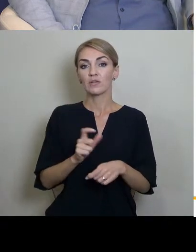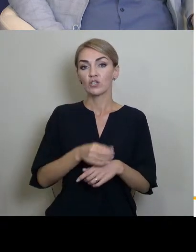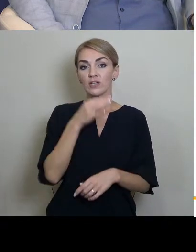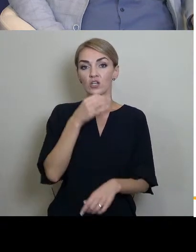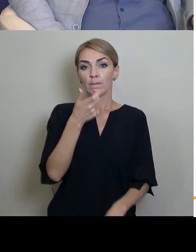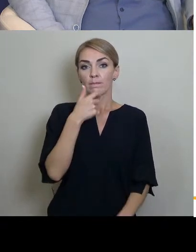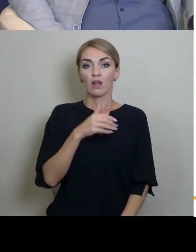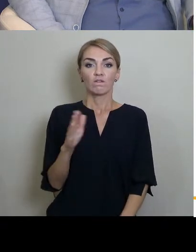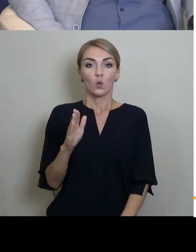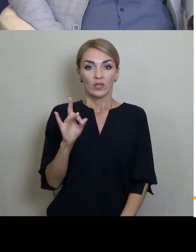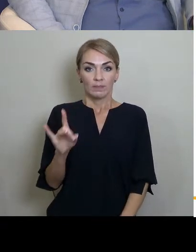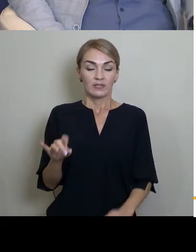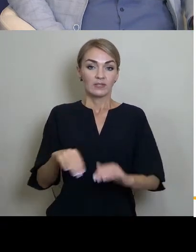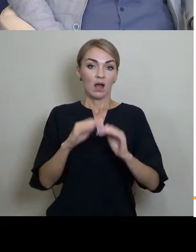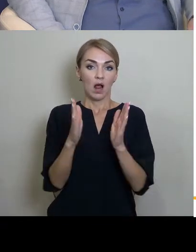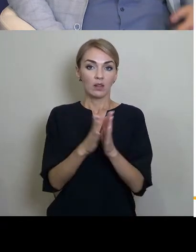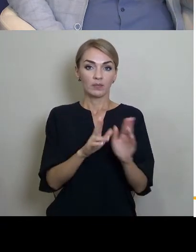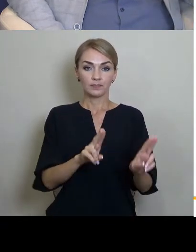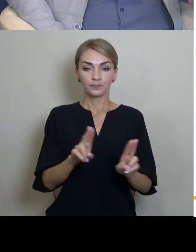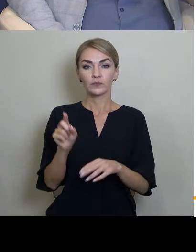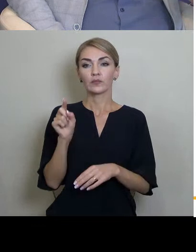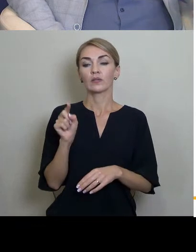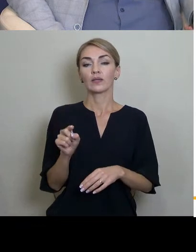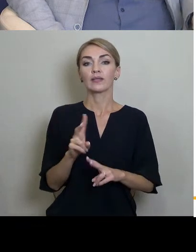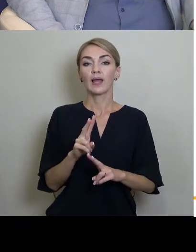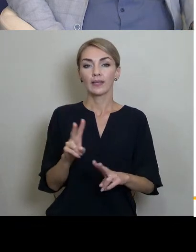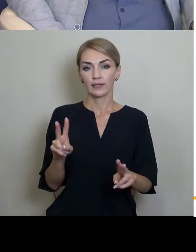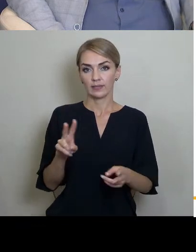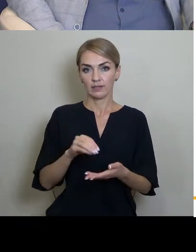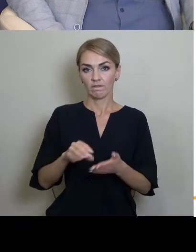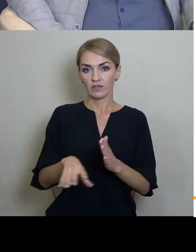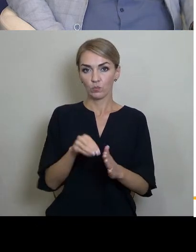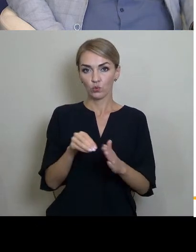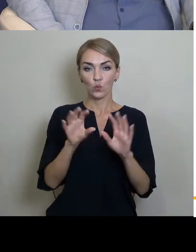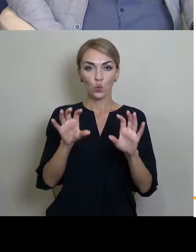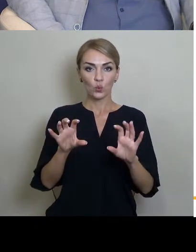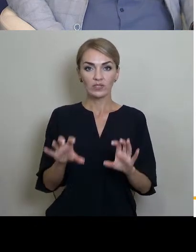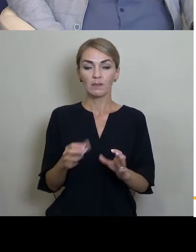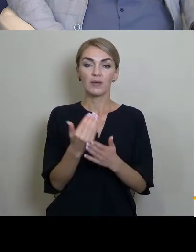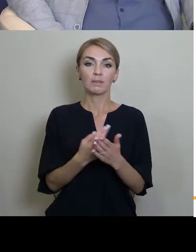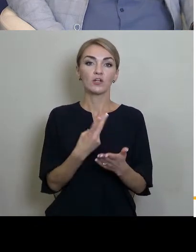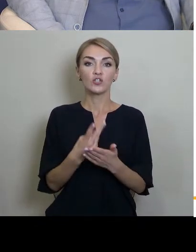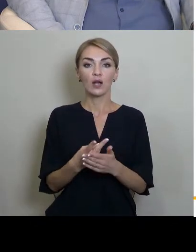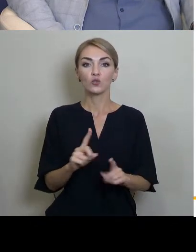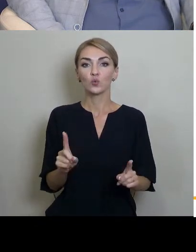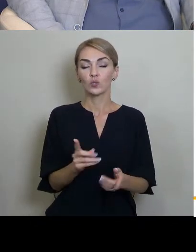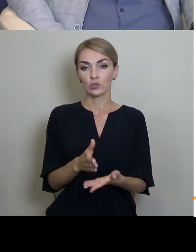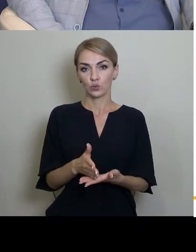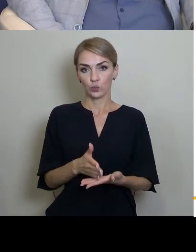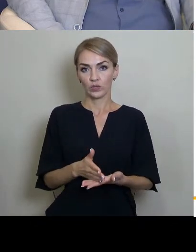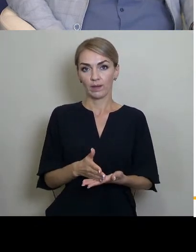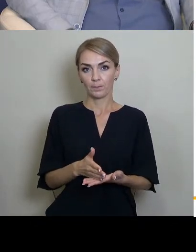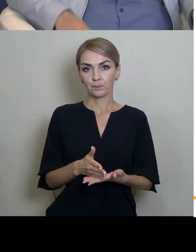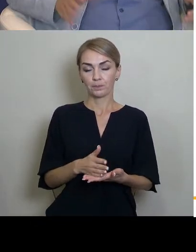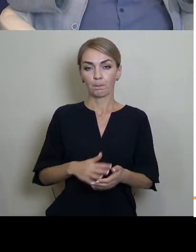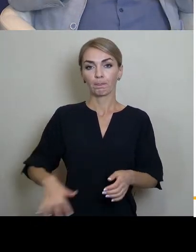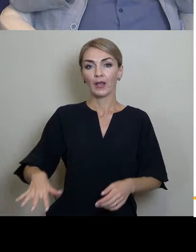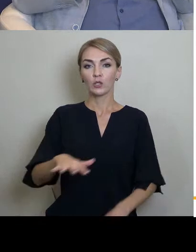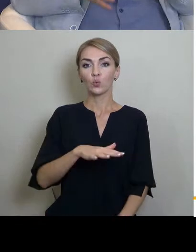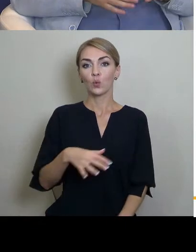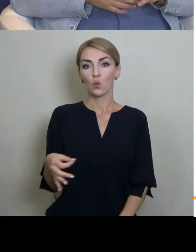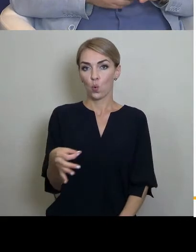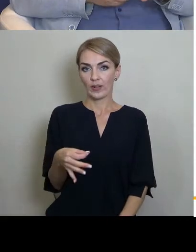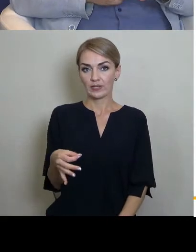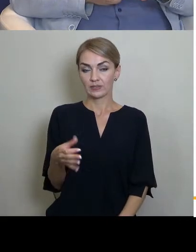I think Volodymyr will speak about that more, but the general rule established by the electoral code, it is provided